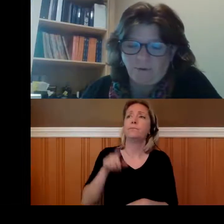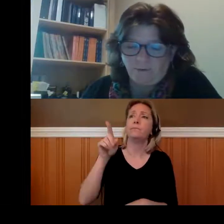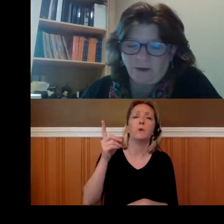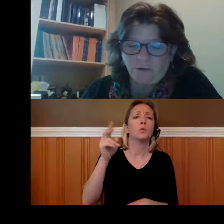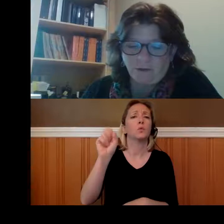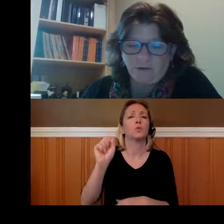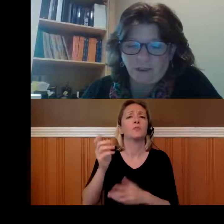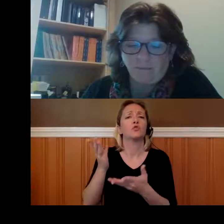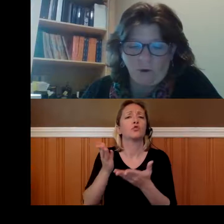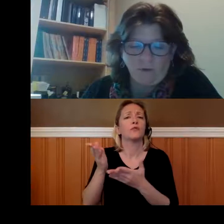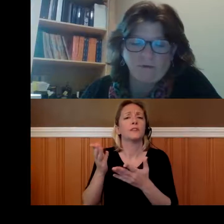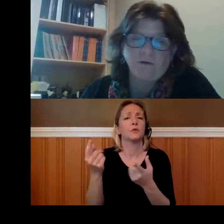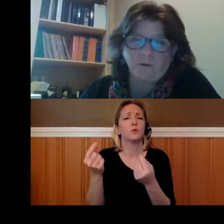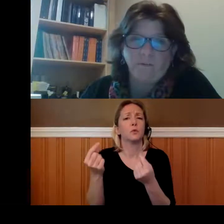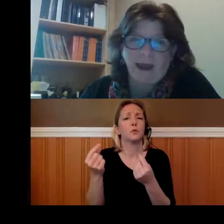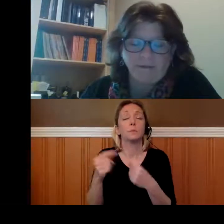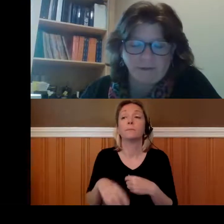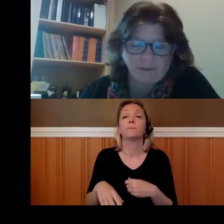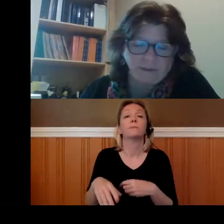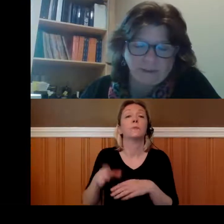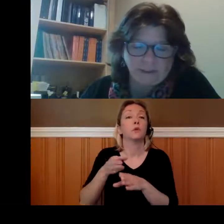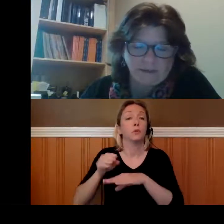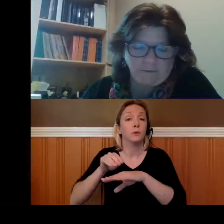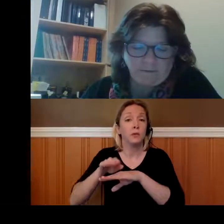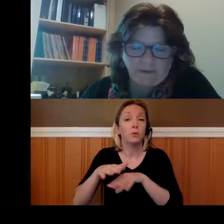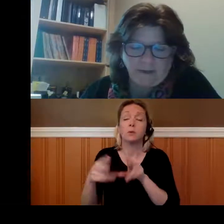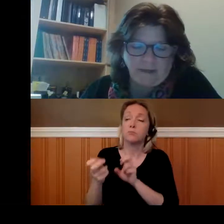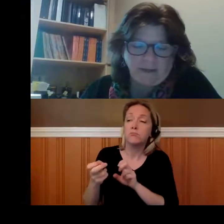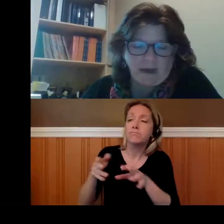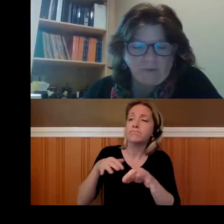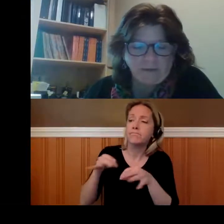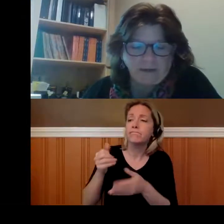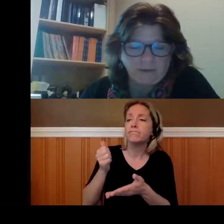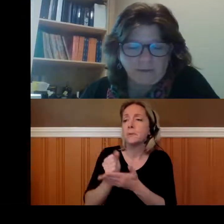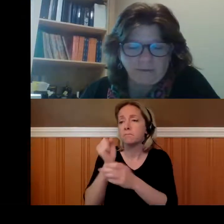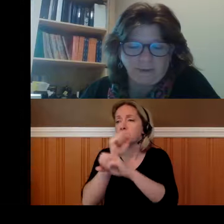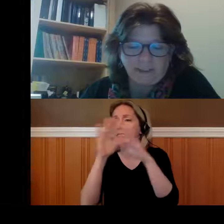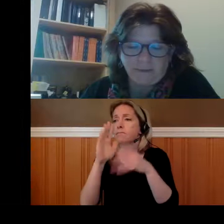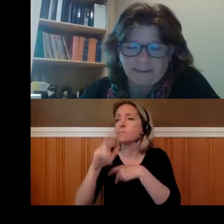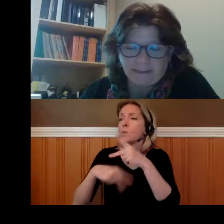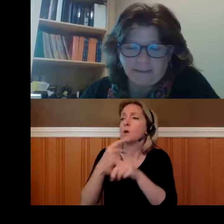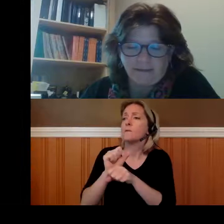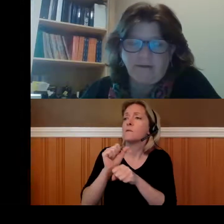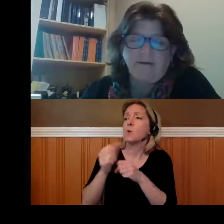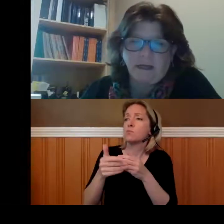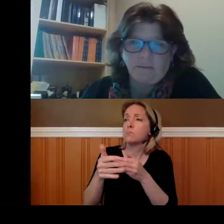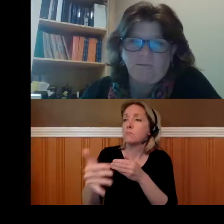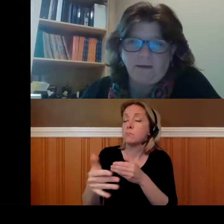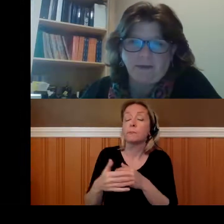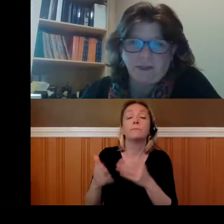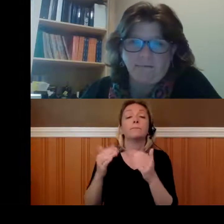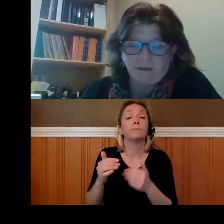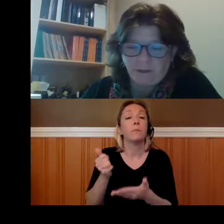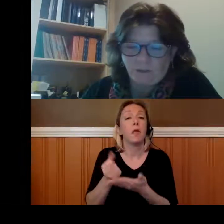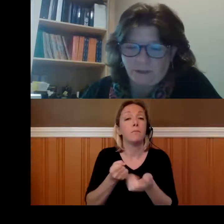find your job goal or the career path that you're interested in. They help with job search and placement assistance to help you find that job